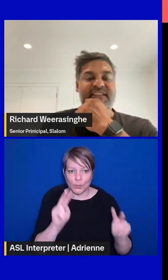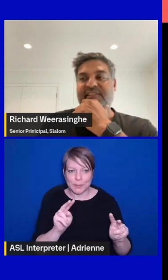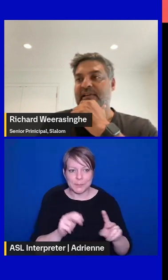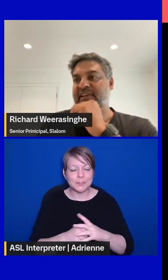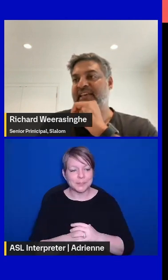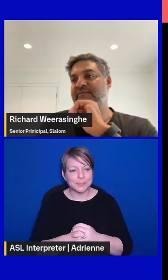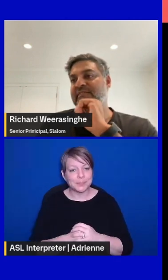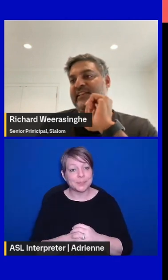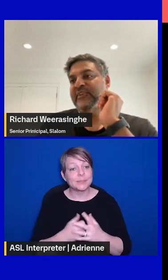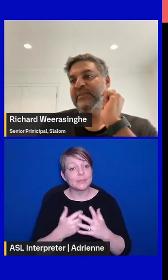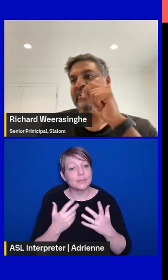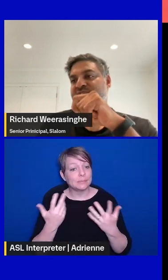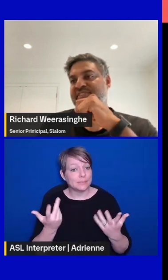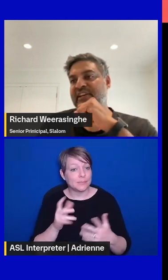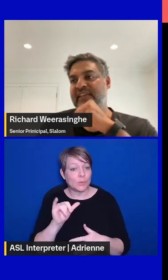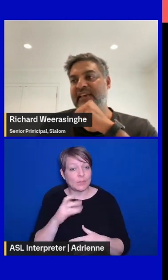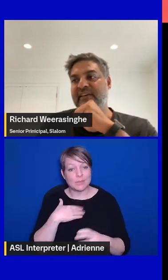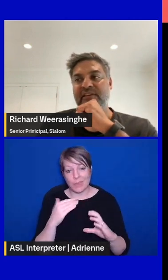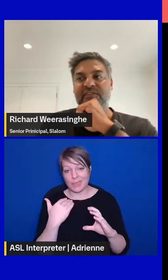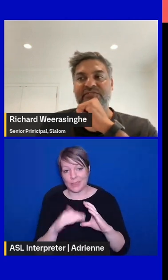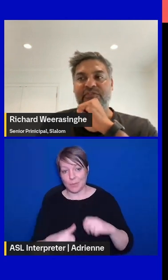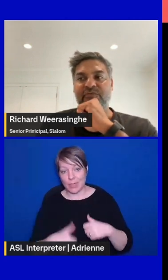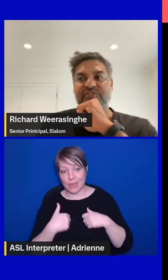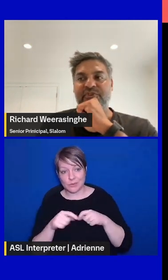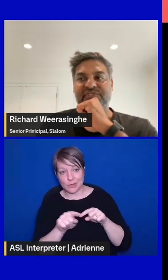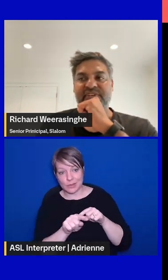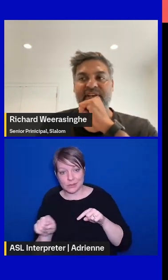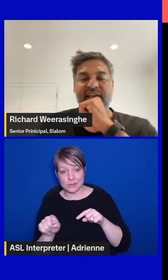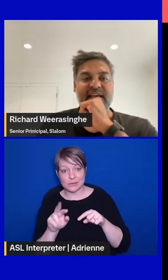So yeah, again, that's my email address down there. So